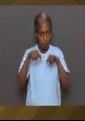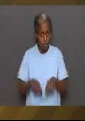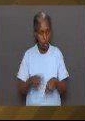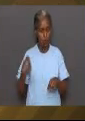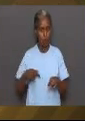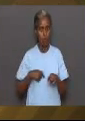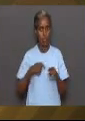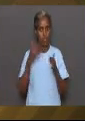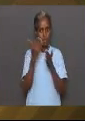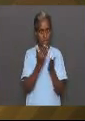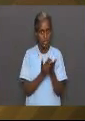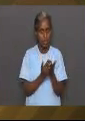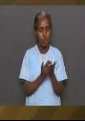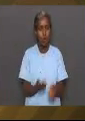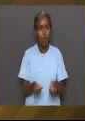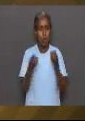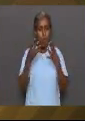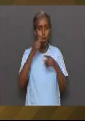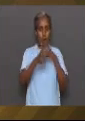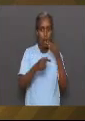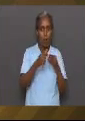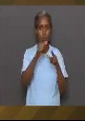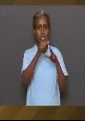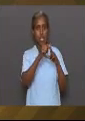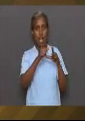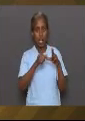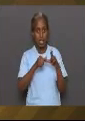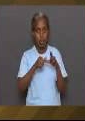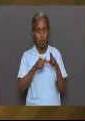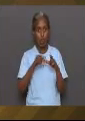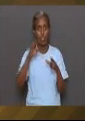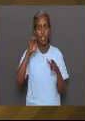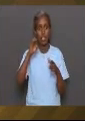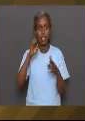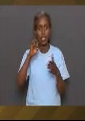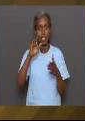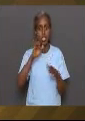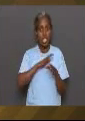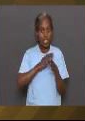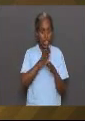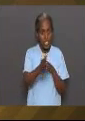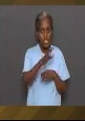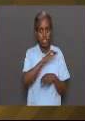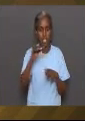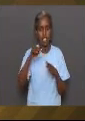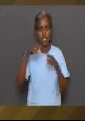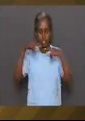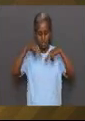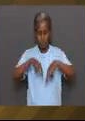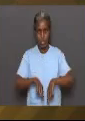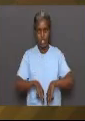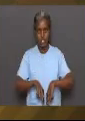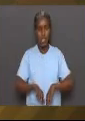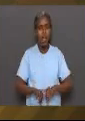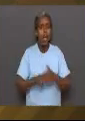learn more about angles of elevation and depression and how to